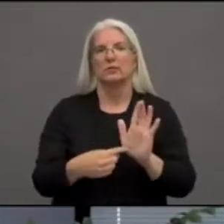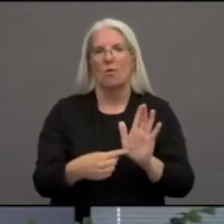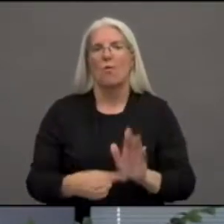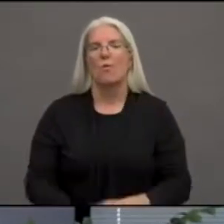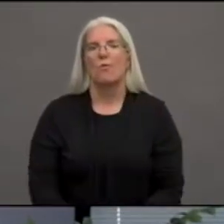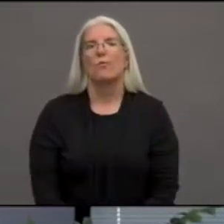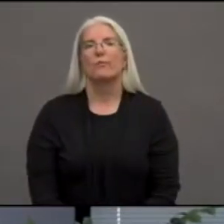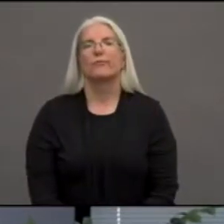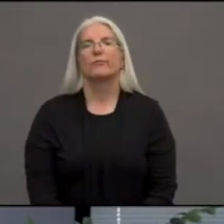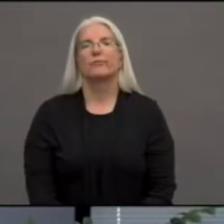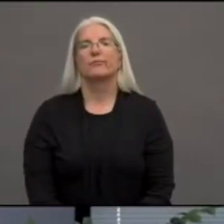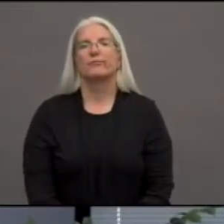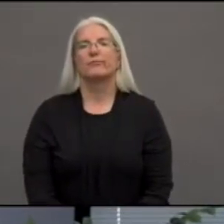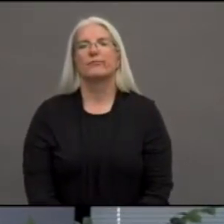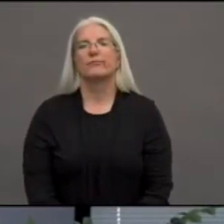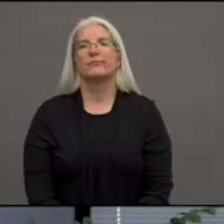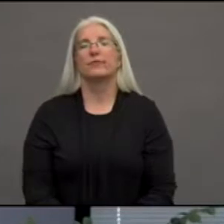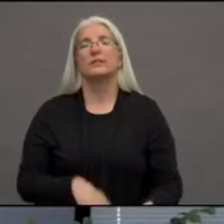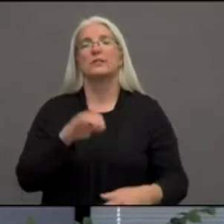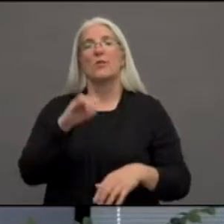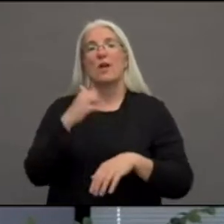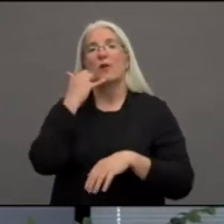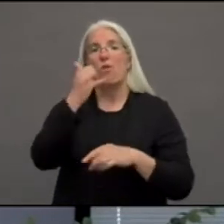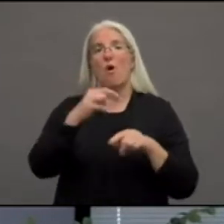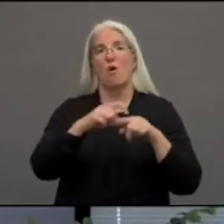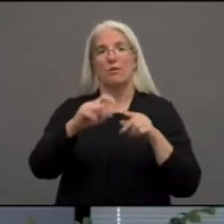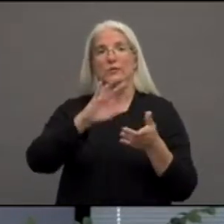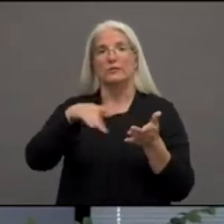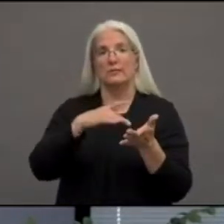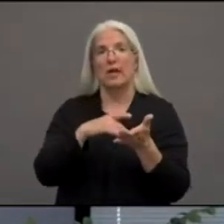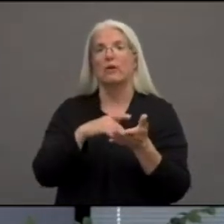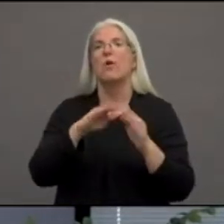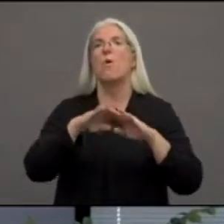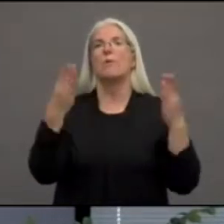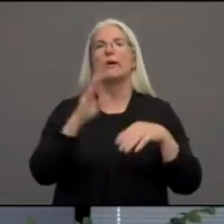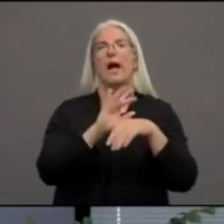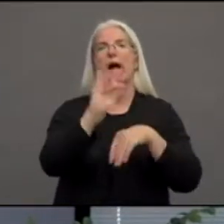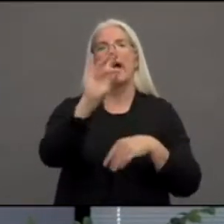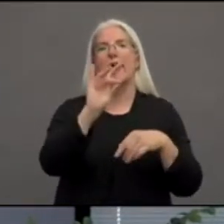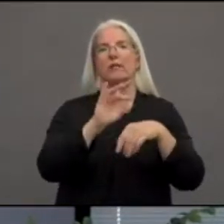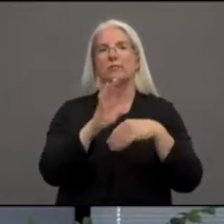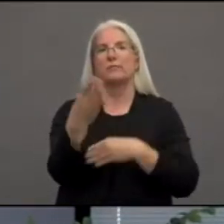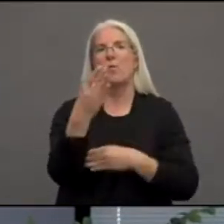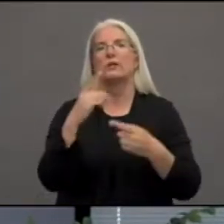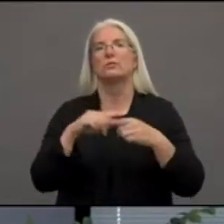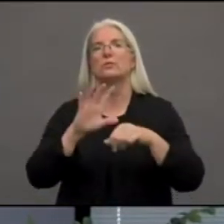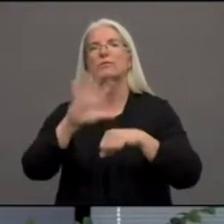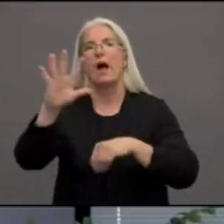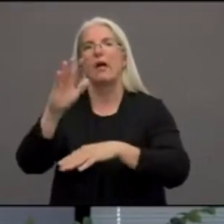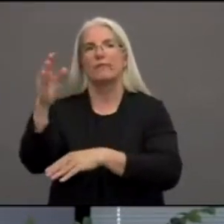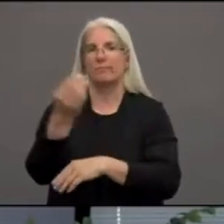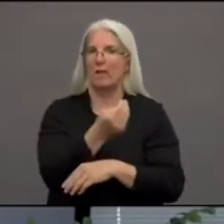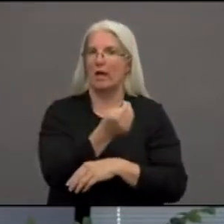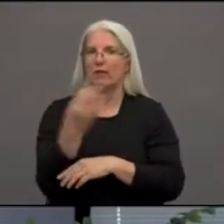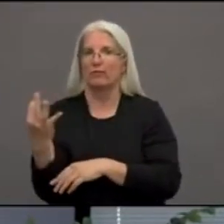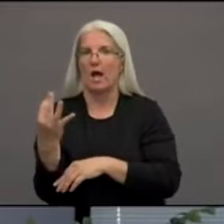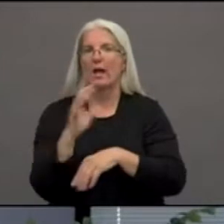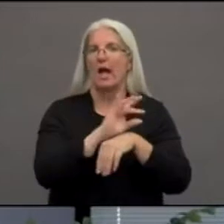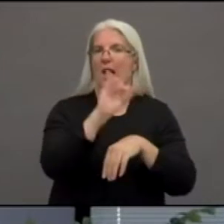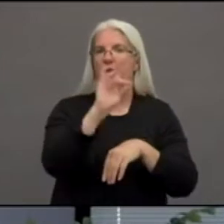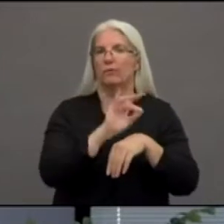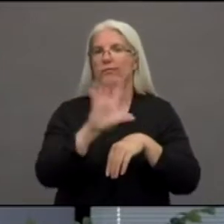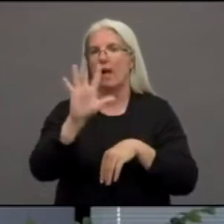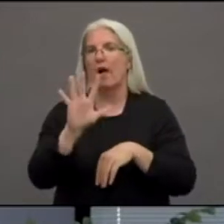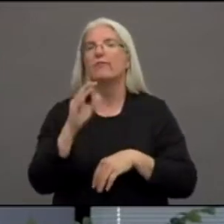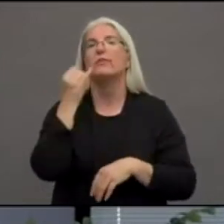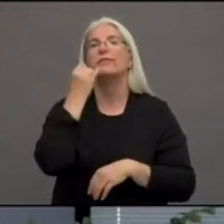408-961-5500, and that call center is open from 8 a.m. to 5 p.m. Monday through Friday. If you call on off hours, you can leave a voicemail